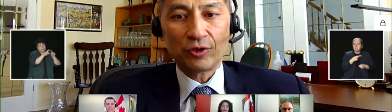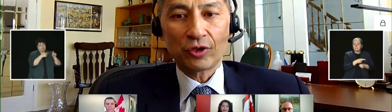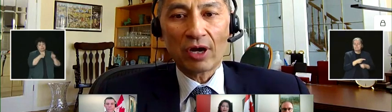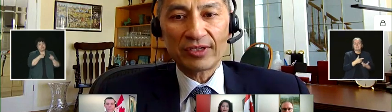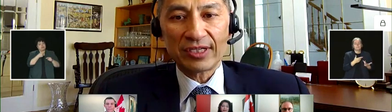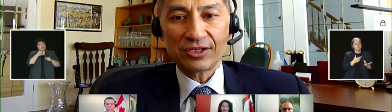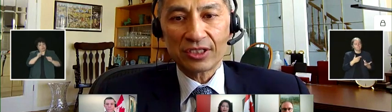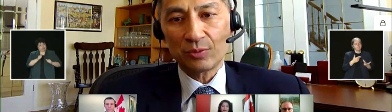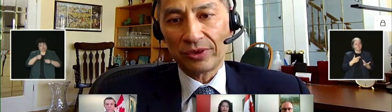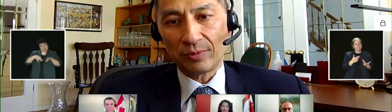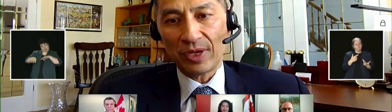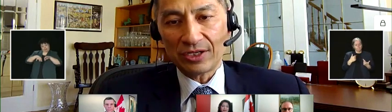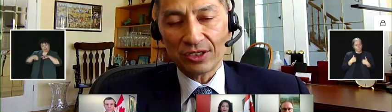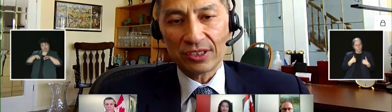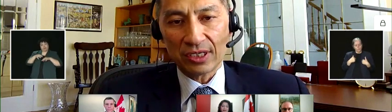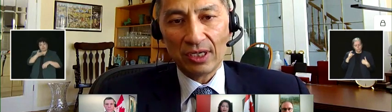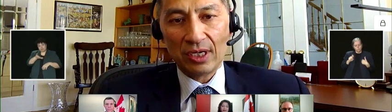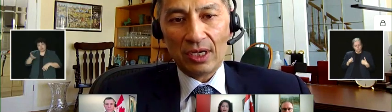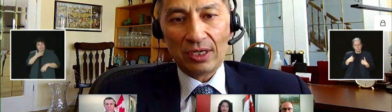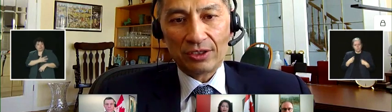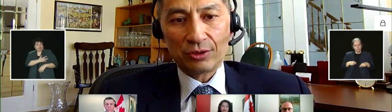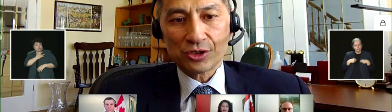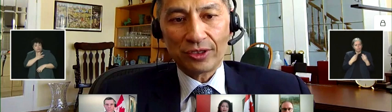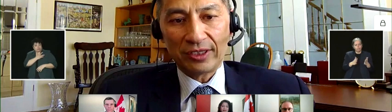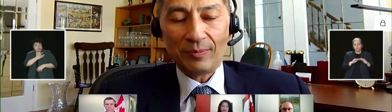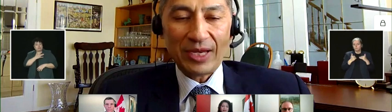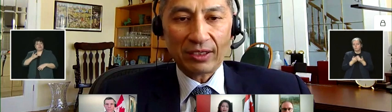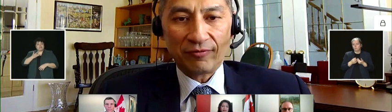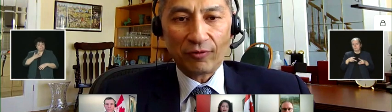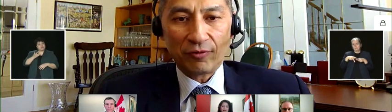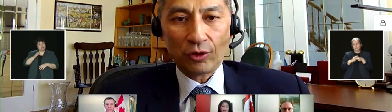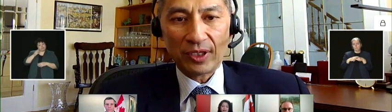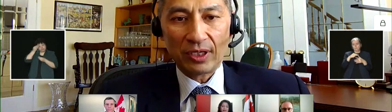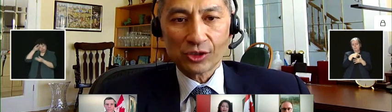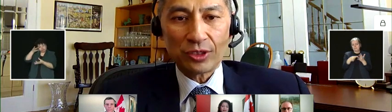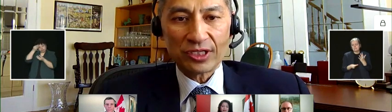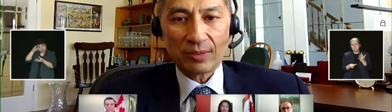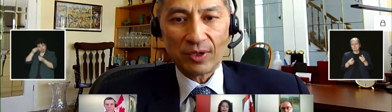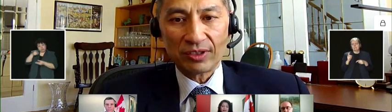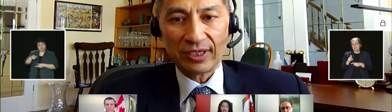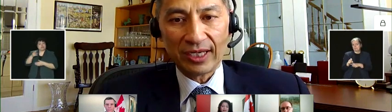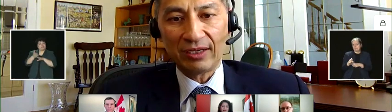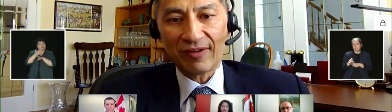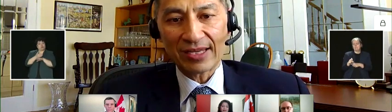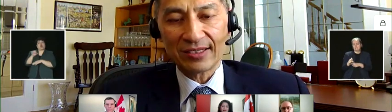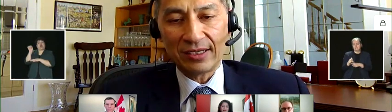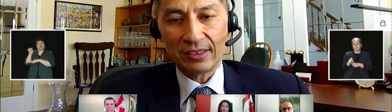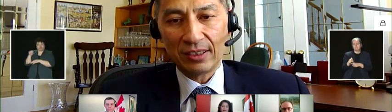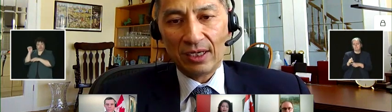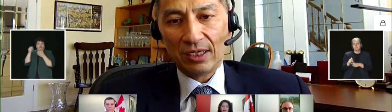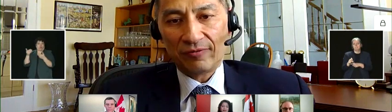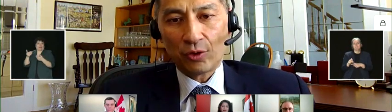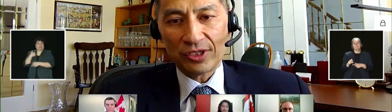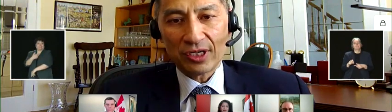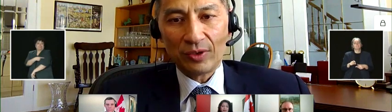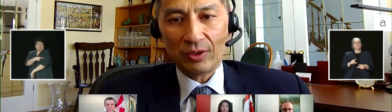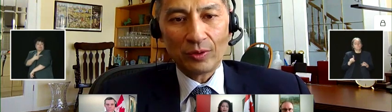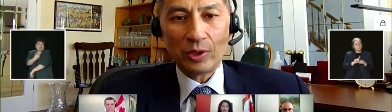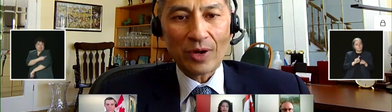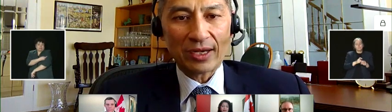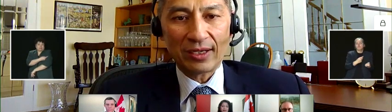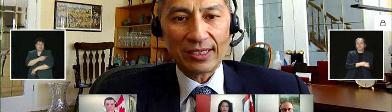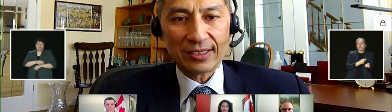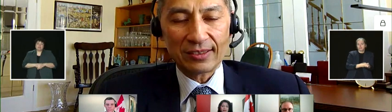and have good conversations with their patients to ensure that they make informed choices about getting vaccinated. And of course,